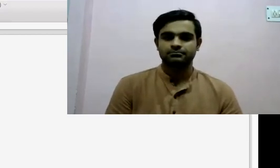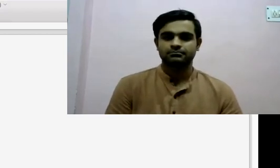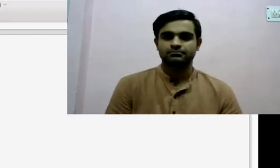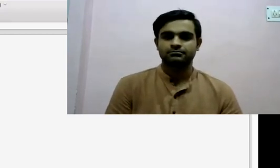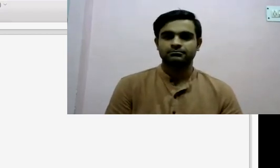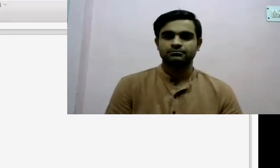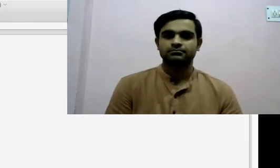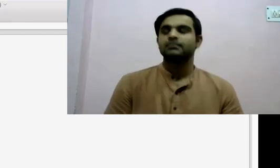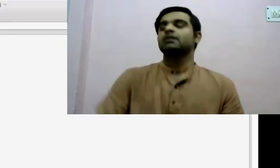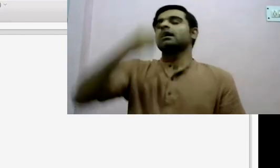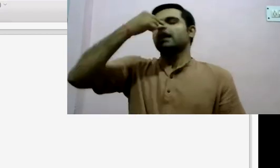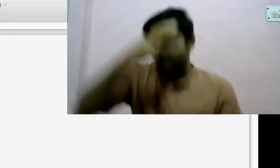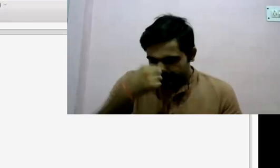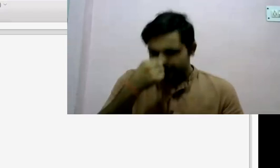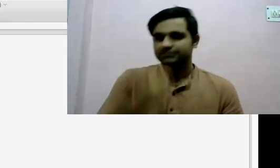Sneeze,